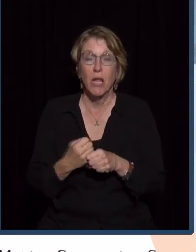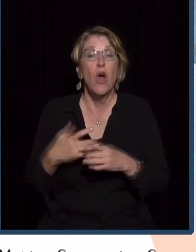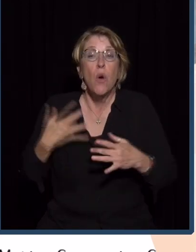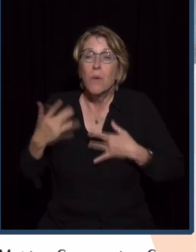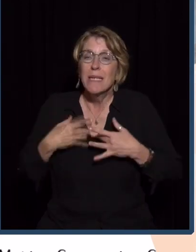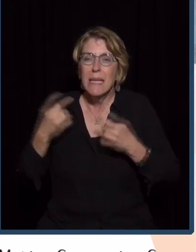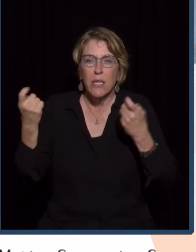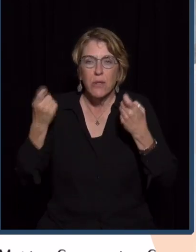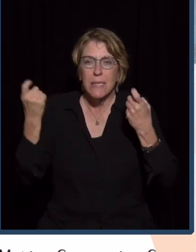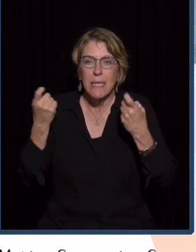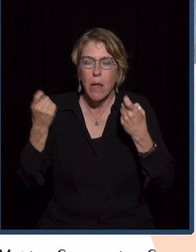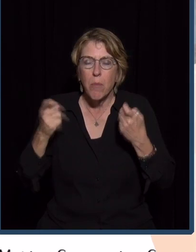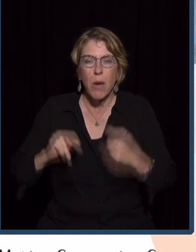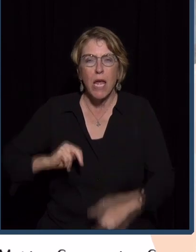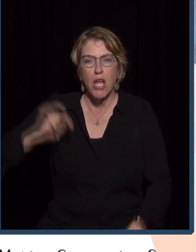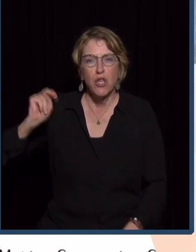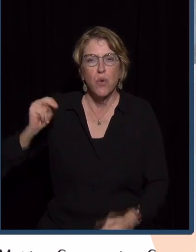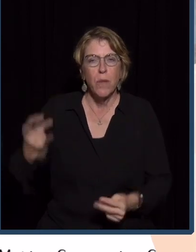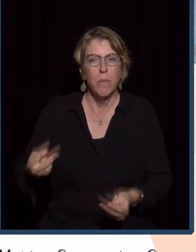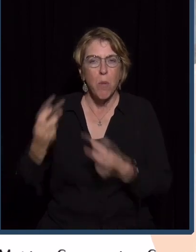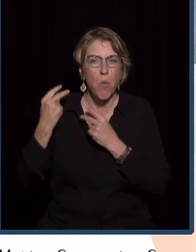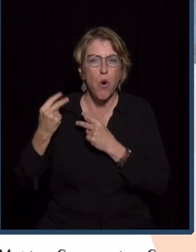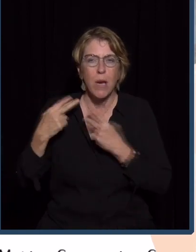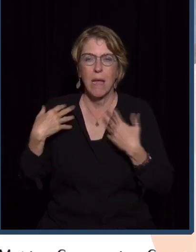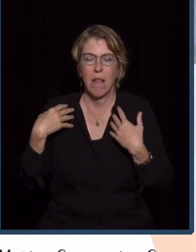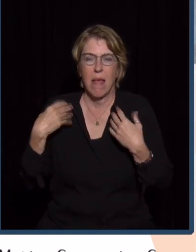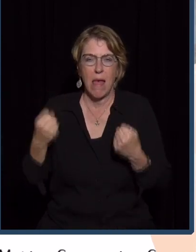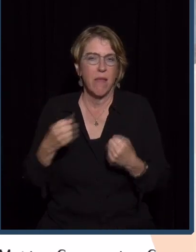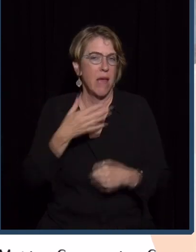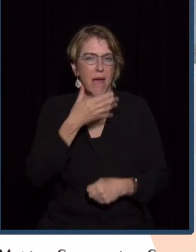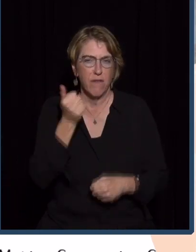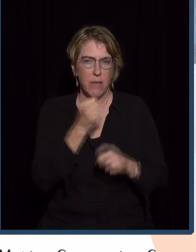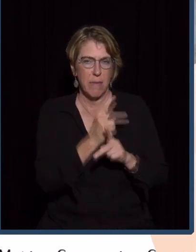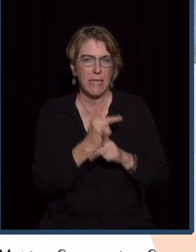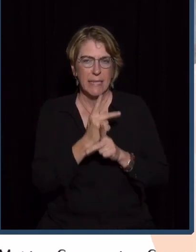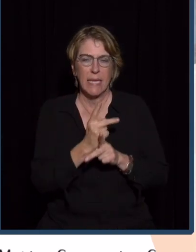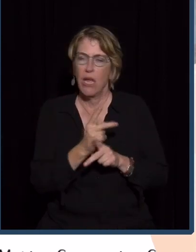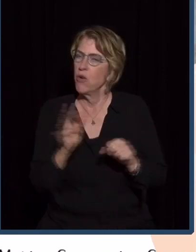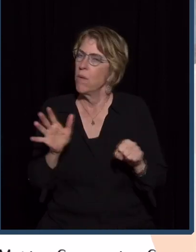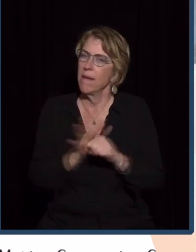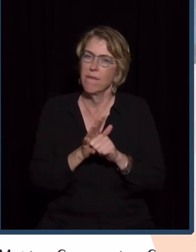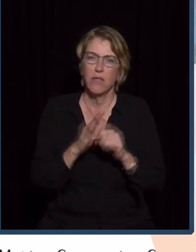North Memorial Health's efforts to provide the very best care to our entire community.